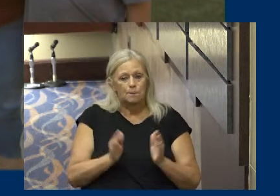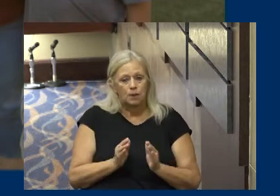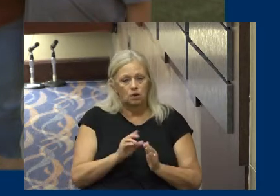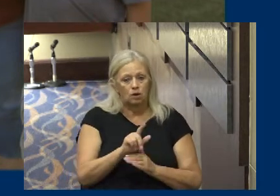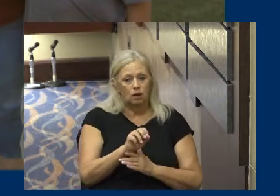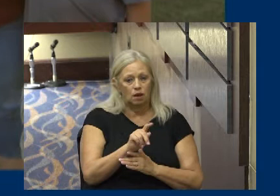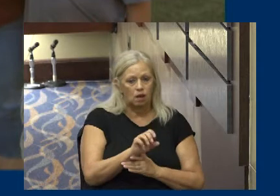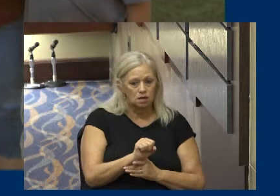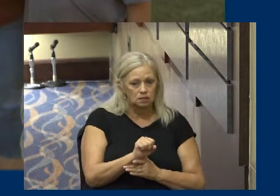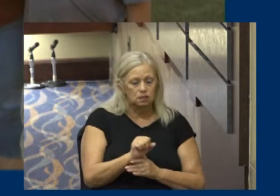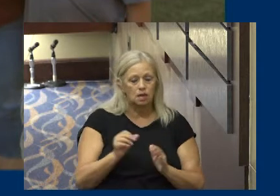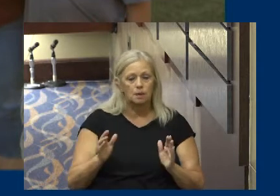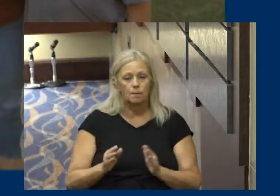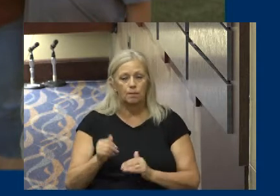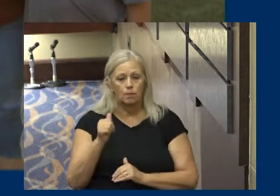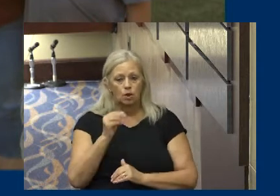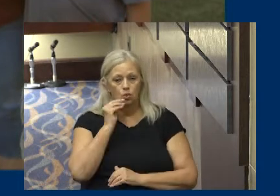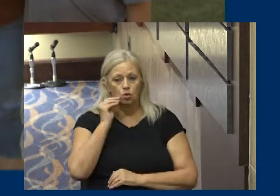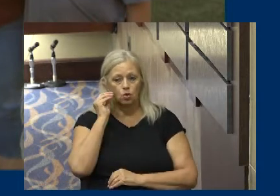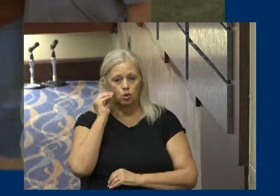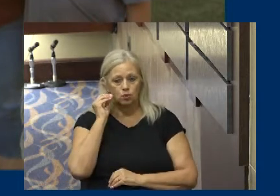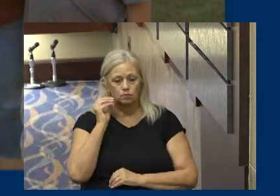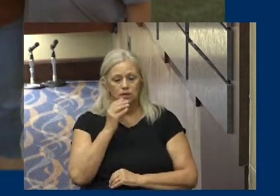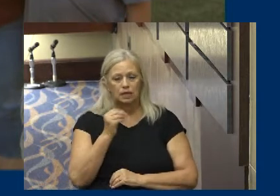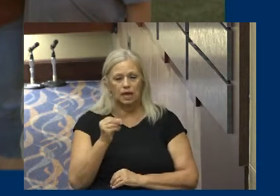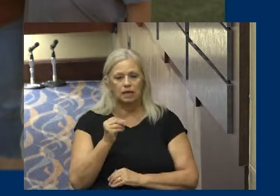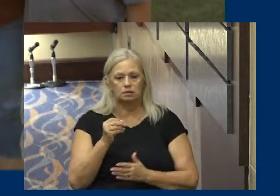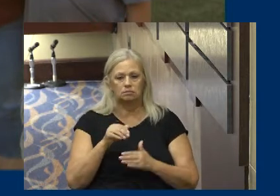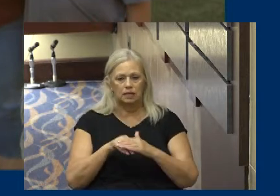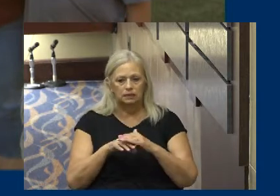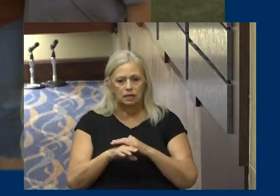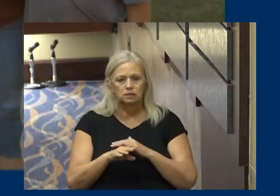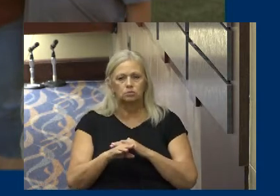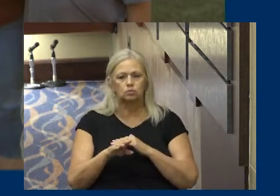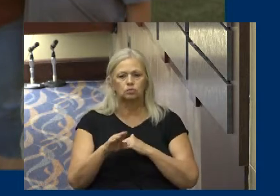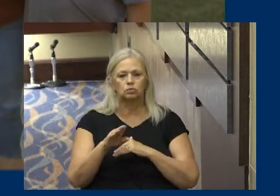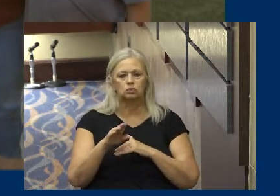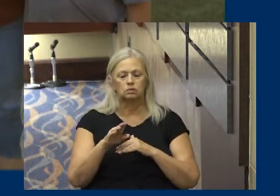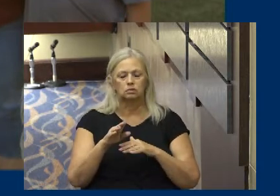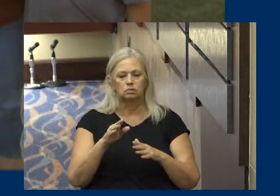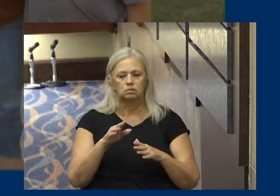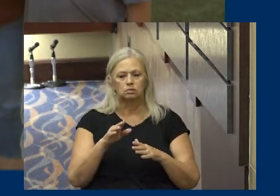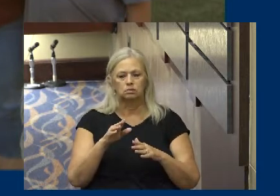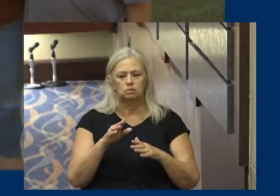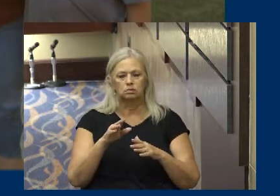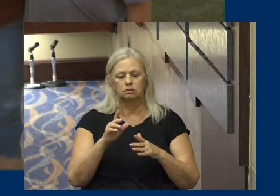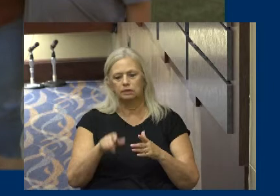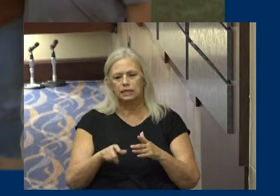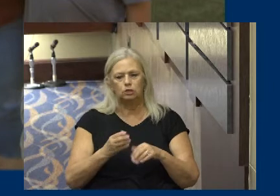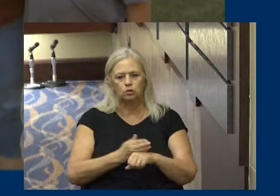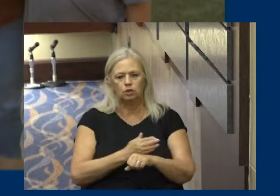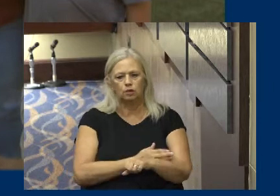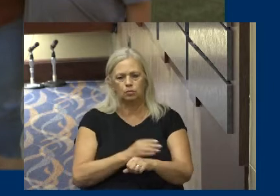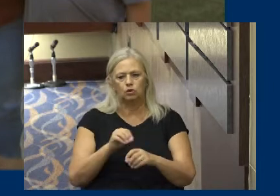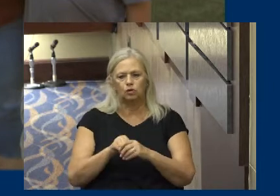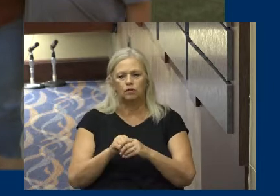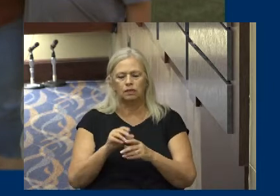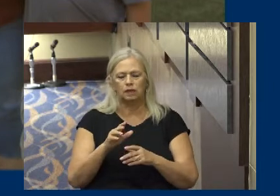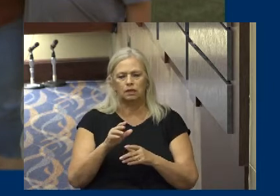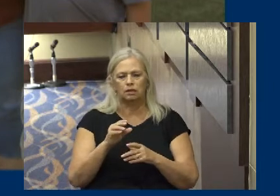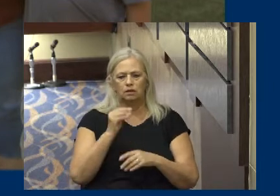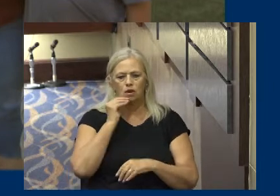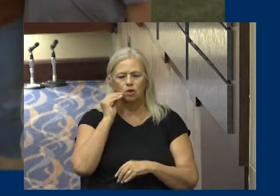and also accessory dwelling units need to be approved in the city, we feel like, with certain restrictions, of